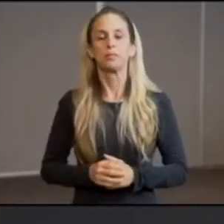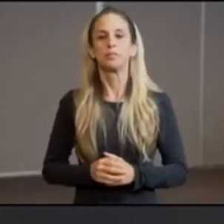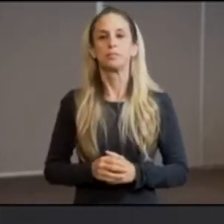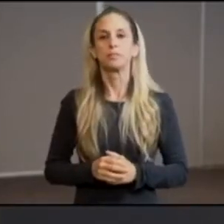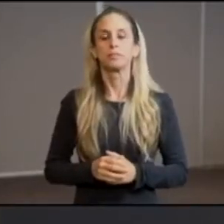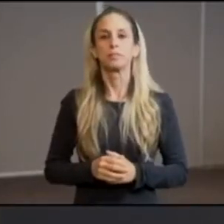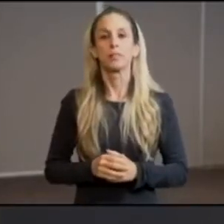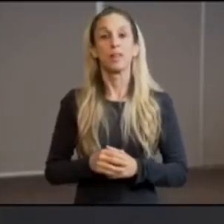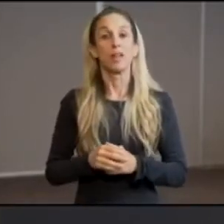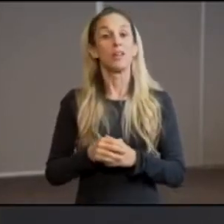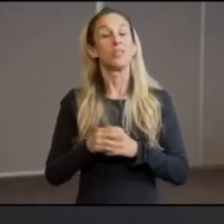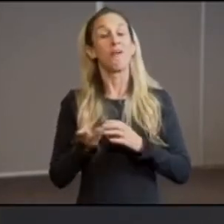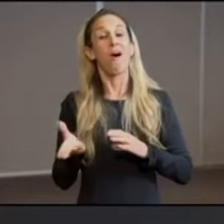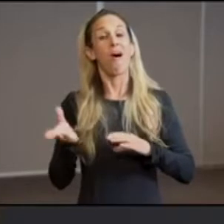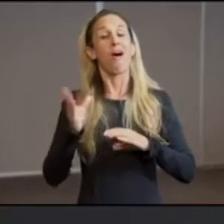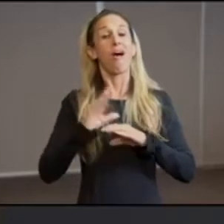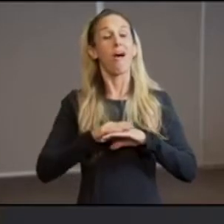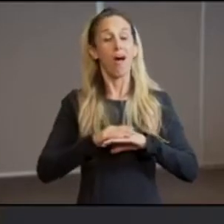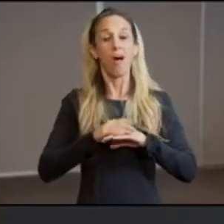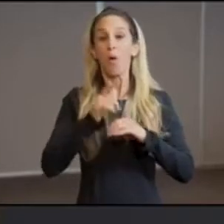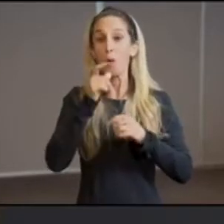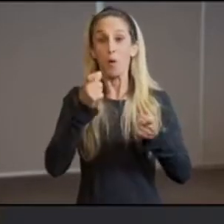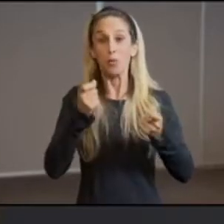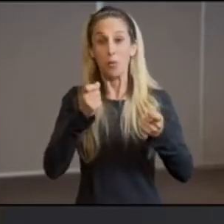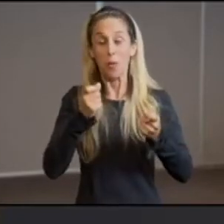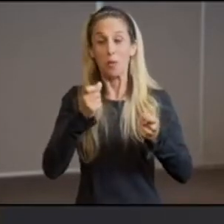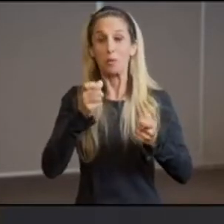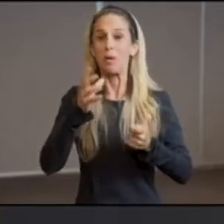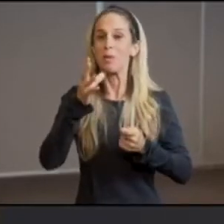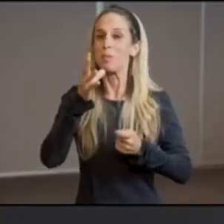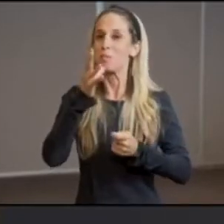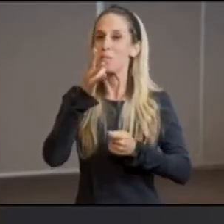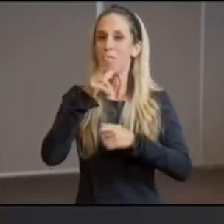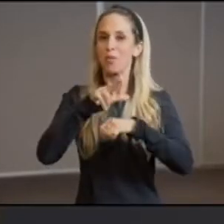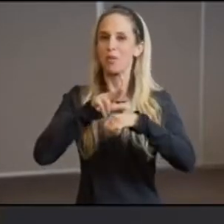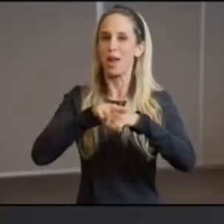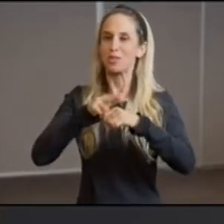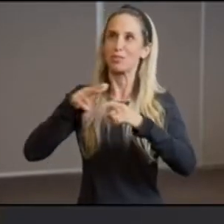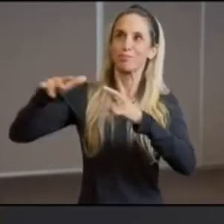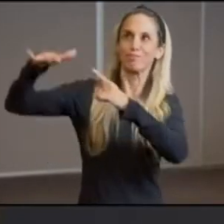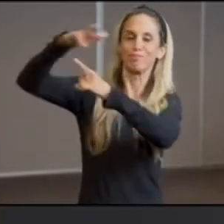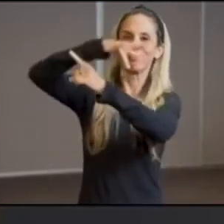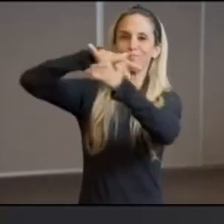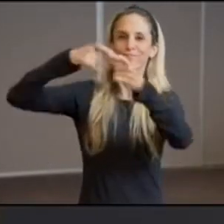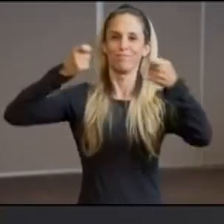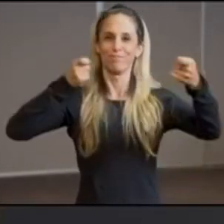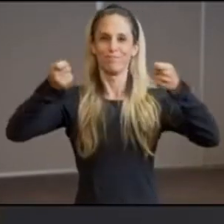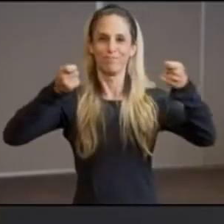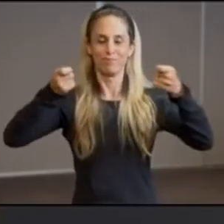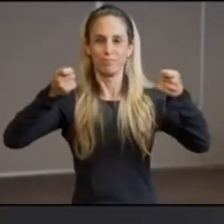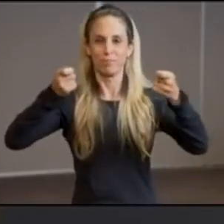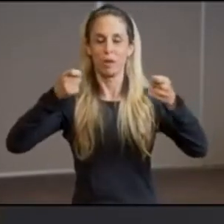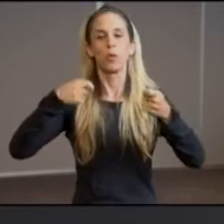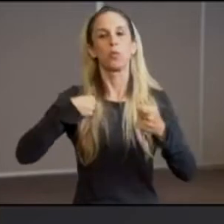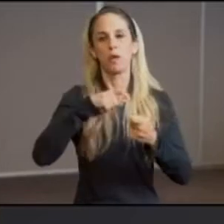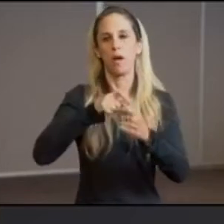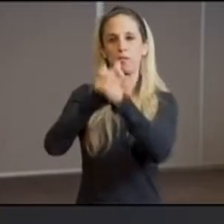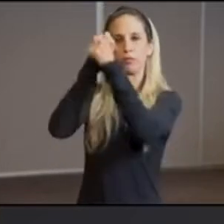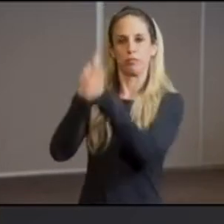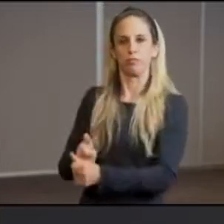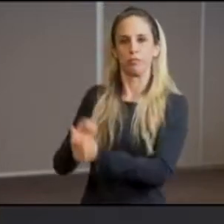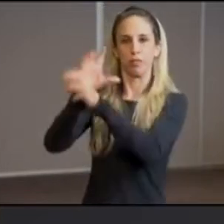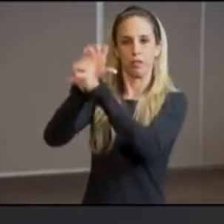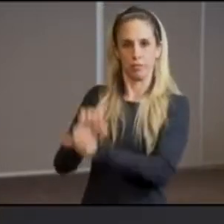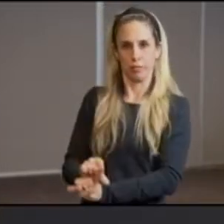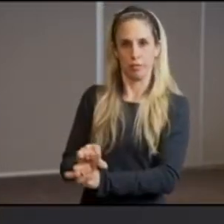the day, Mother Nature is in charge, and we must adapt. So the core principles that underlie our